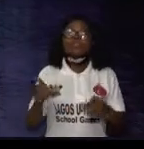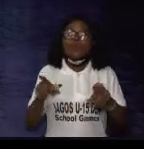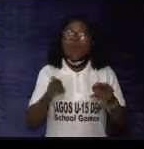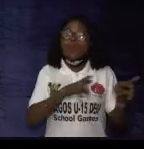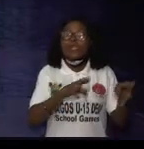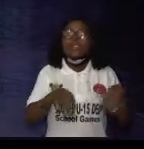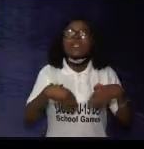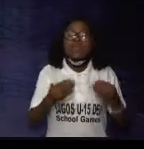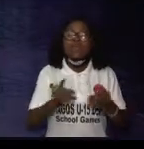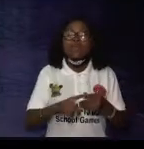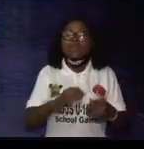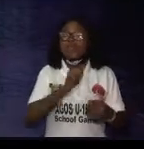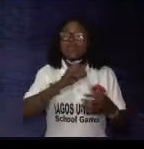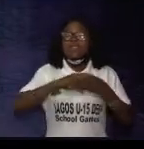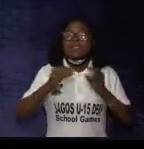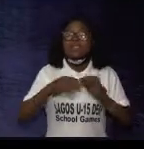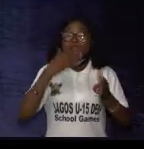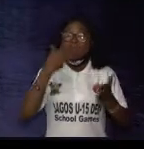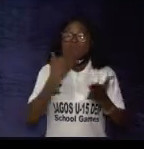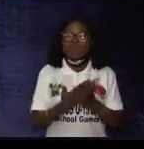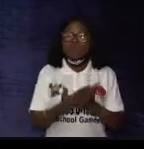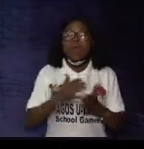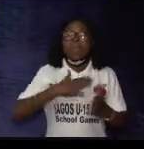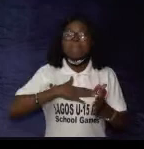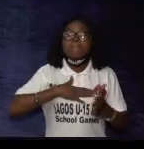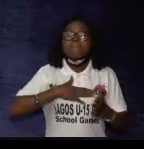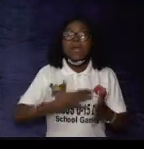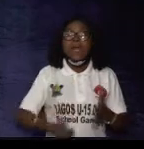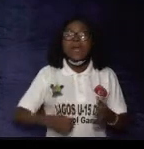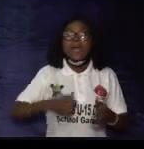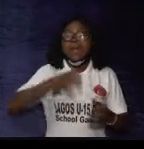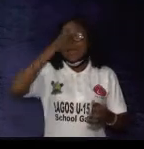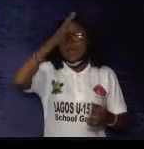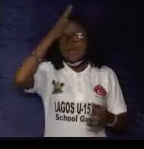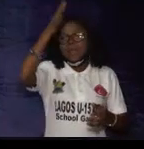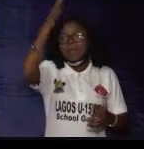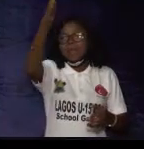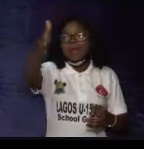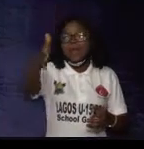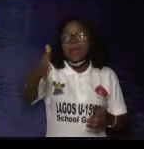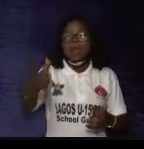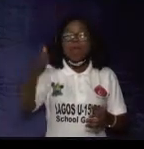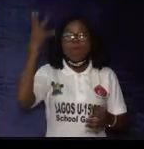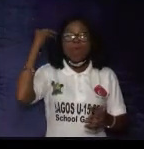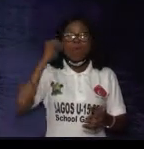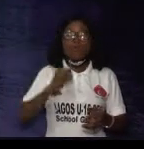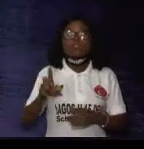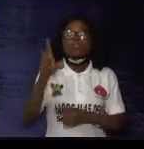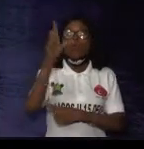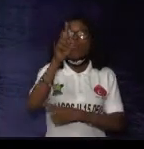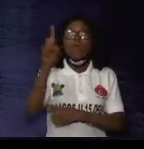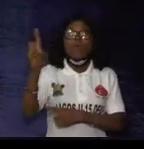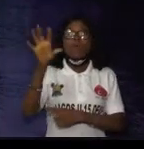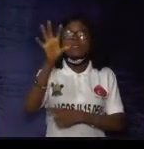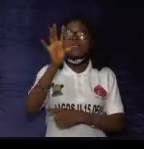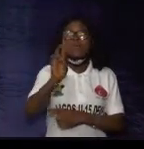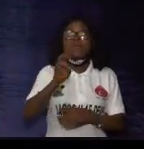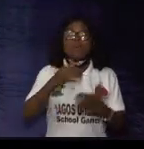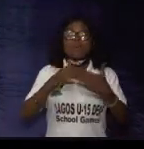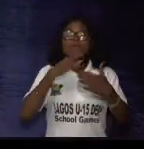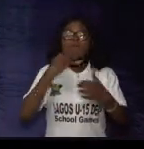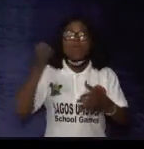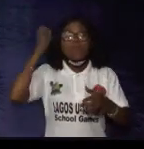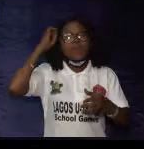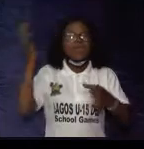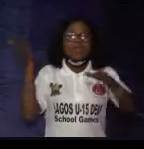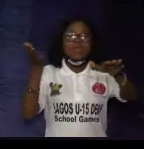Somebody's already giving me a sentence. Good. My grandpa was actually 117 years